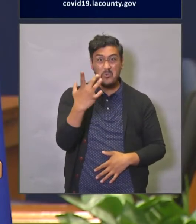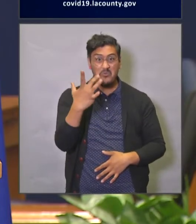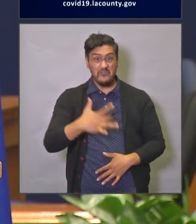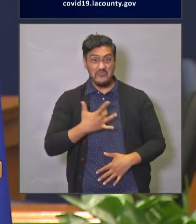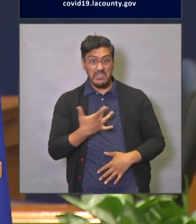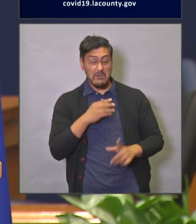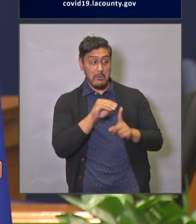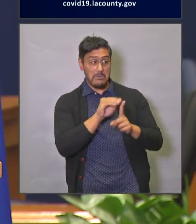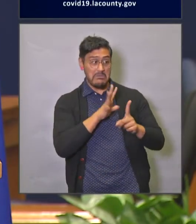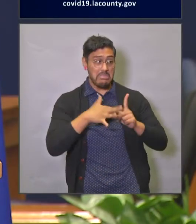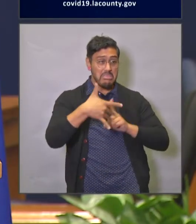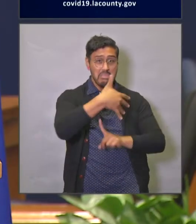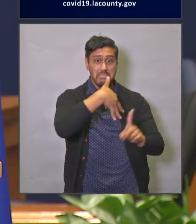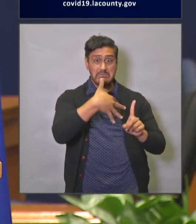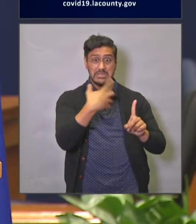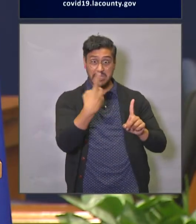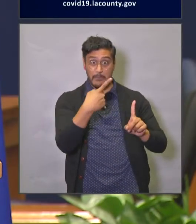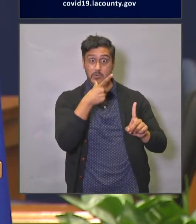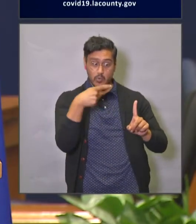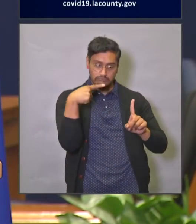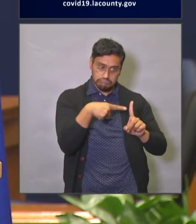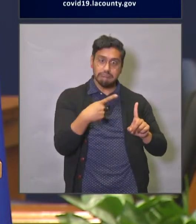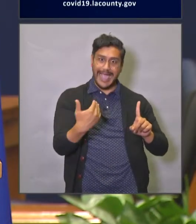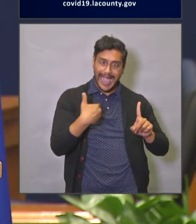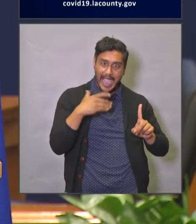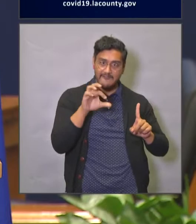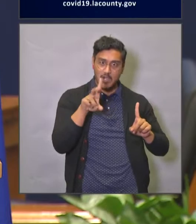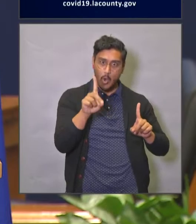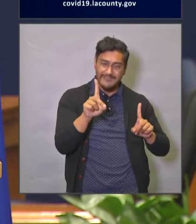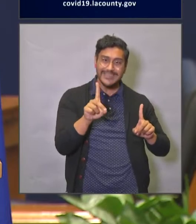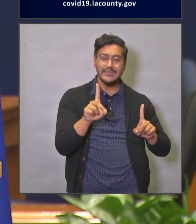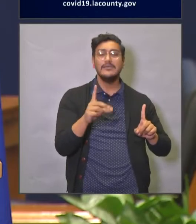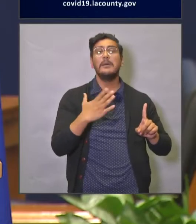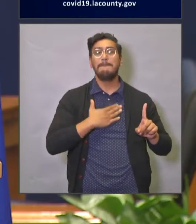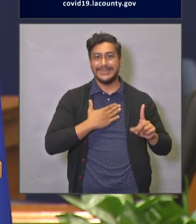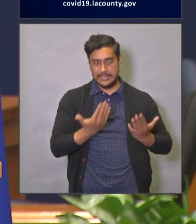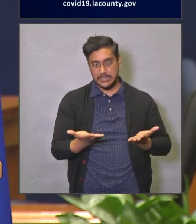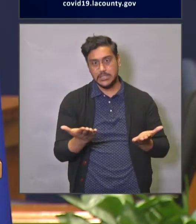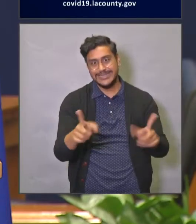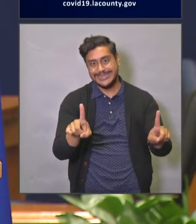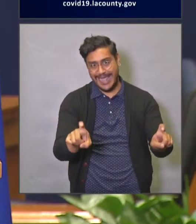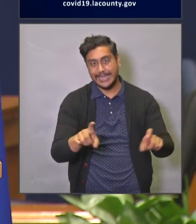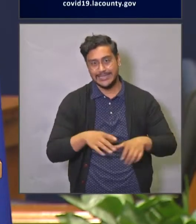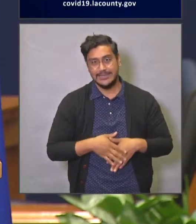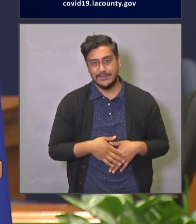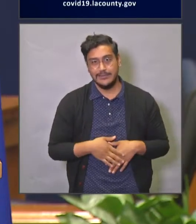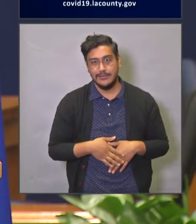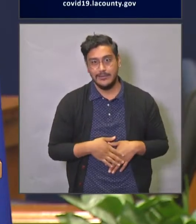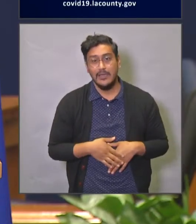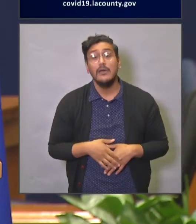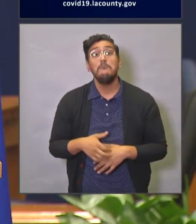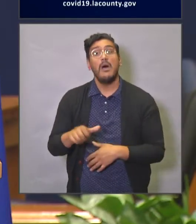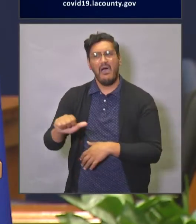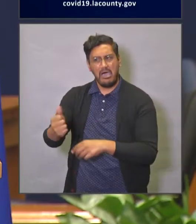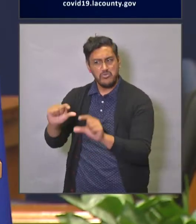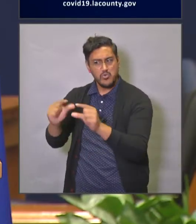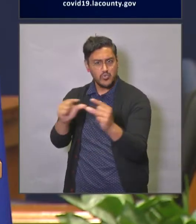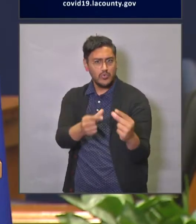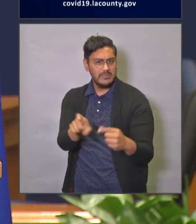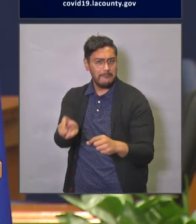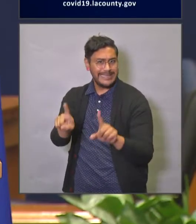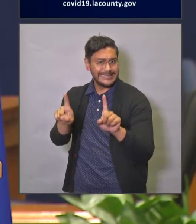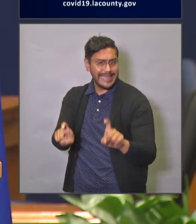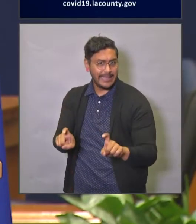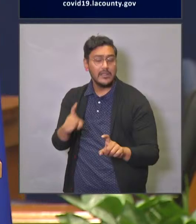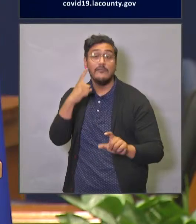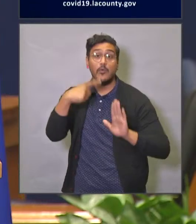to somebody who is a confirmed COVID case, please do get tested. There's other groups that should be tested as well, including those who